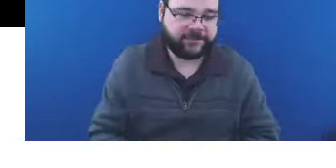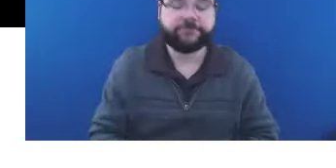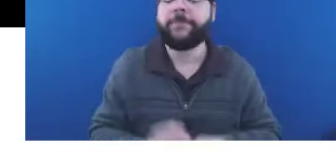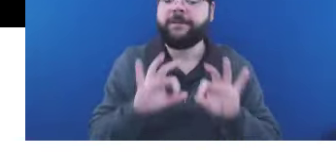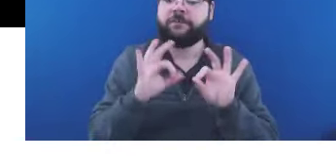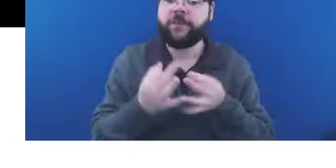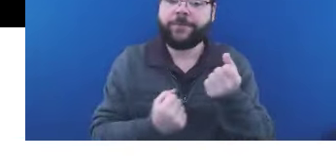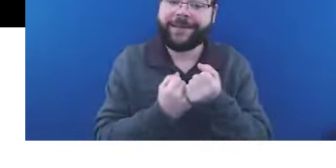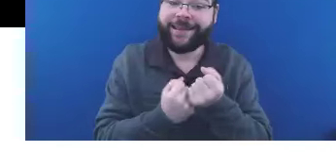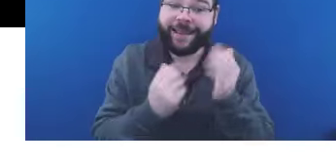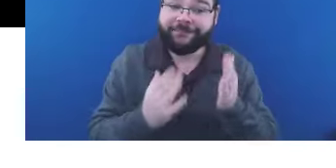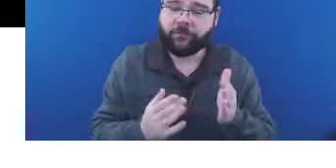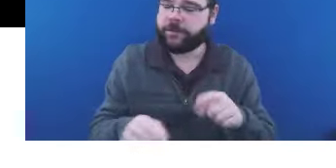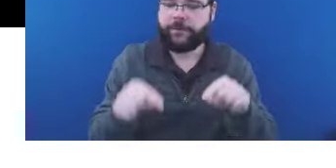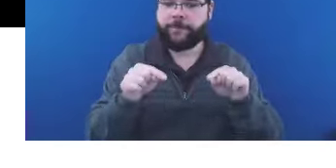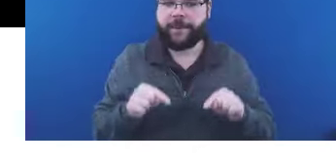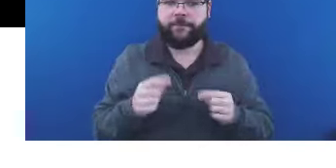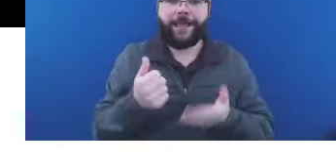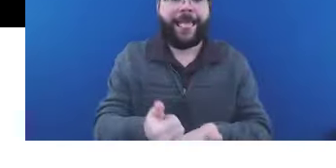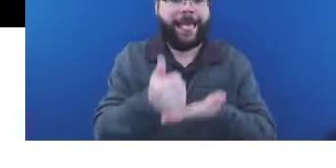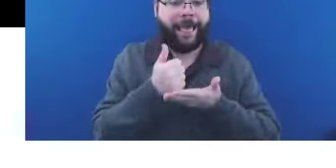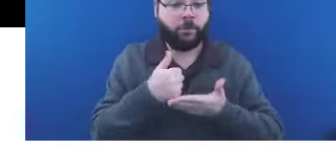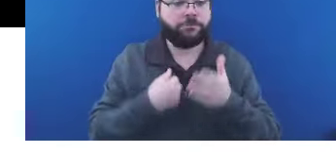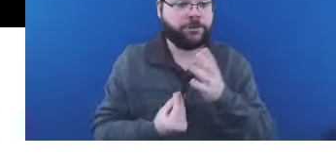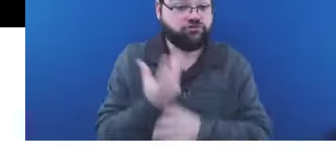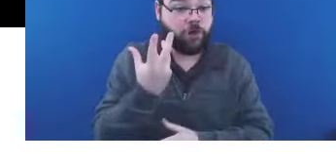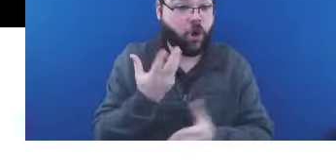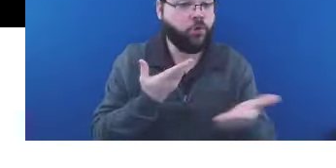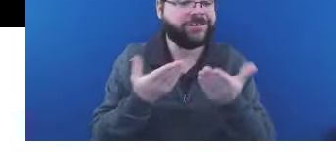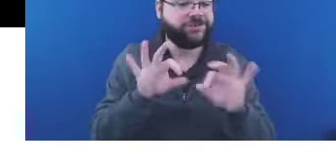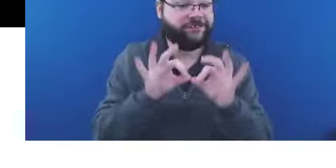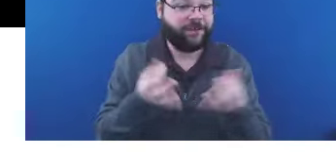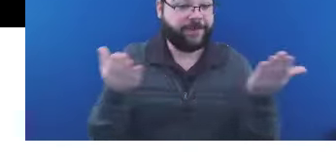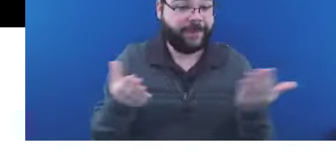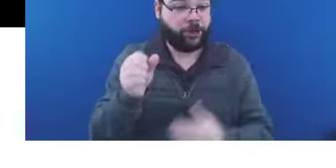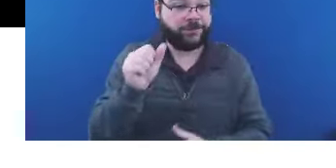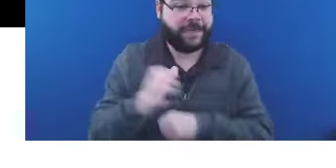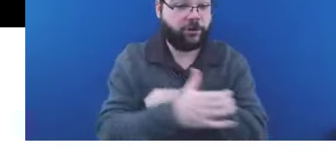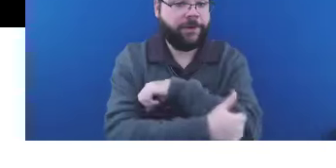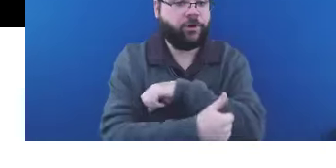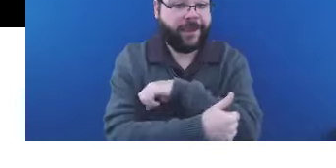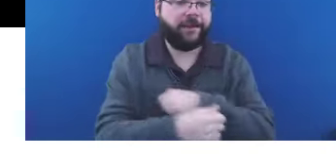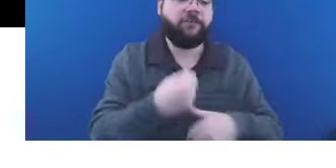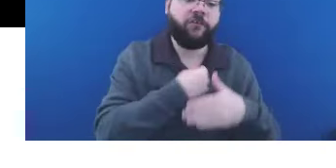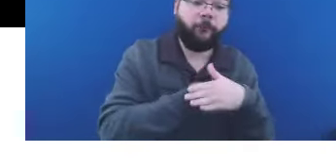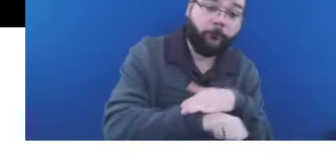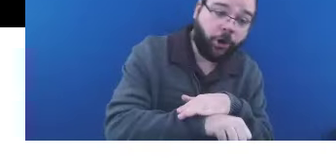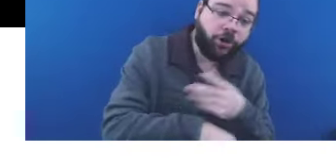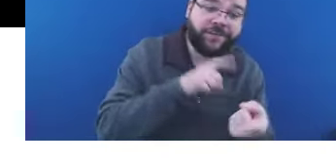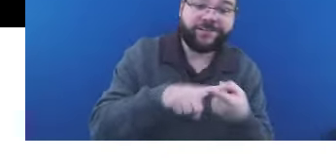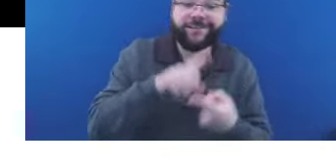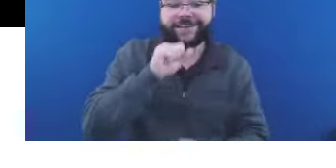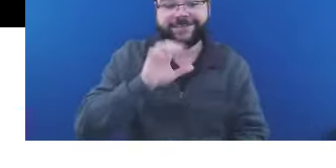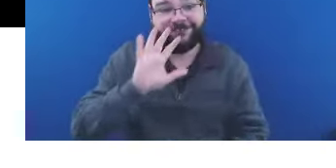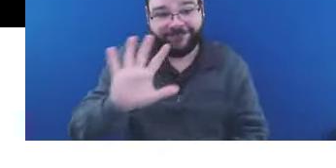advocates, well, let me back up. Help Me Grow serves families in Sacramento County from birth to age 5. The